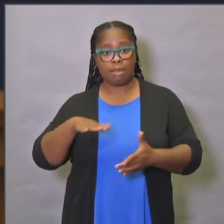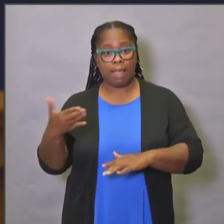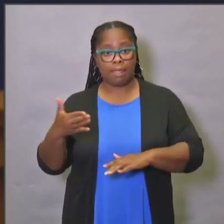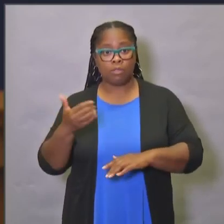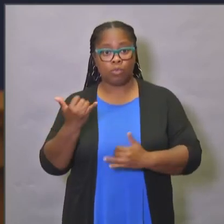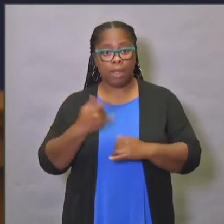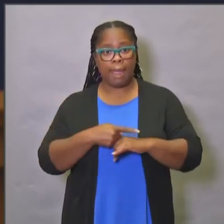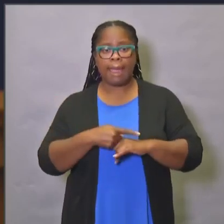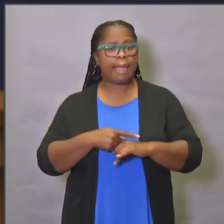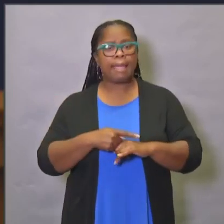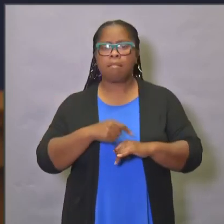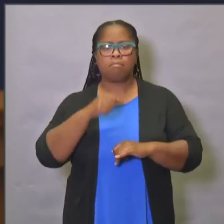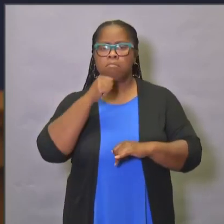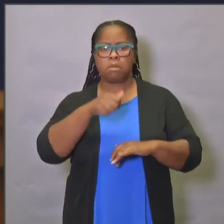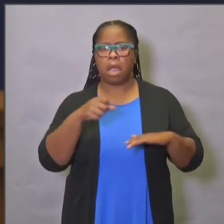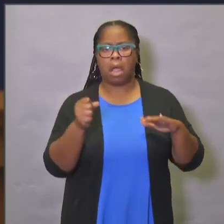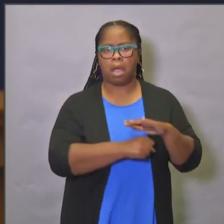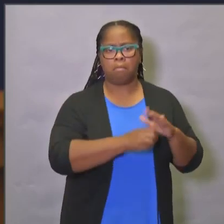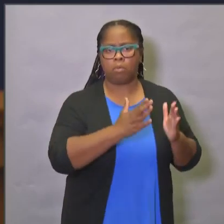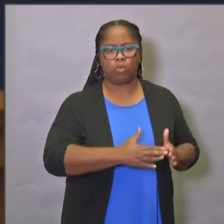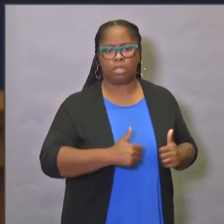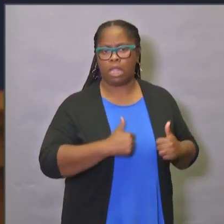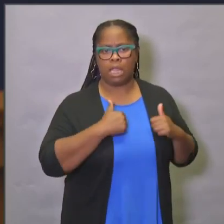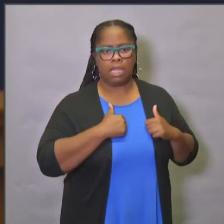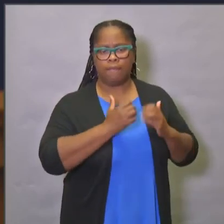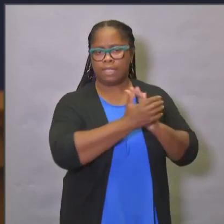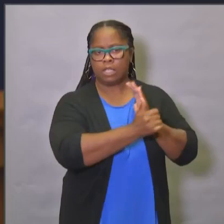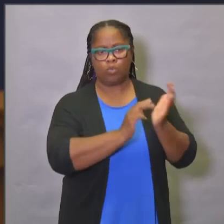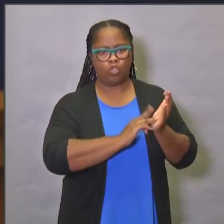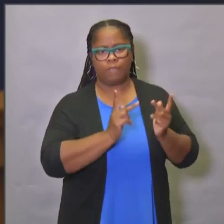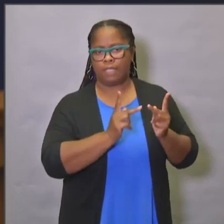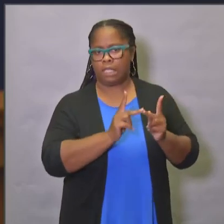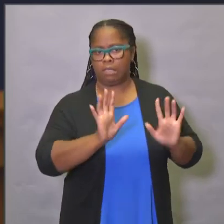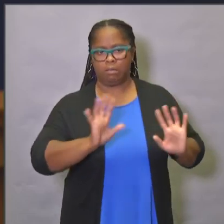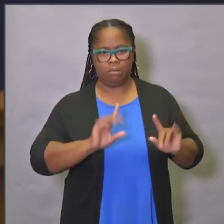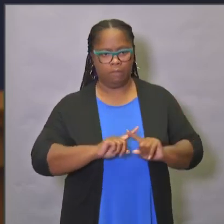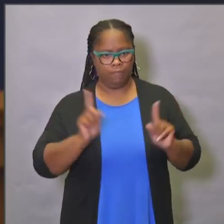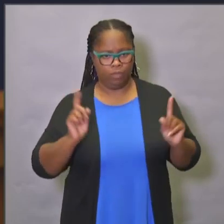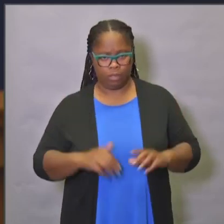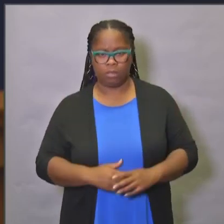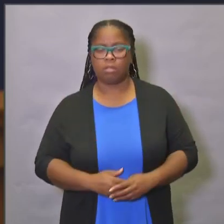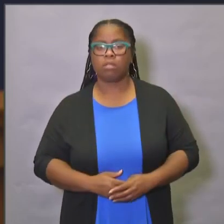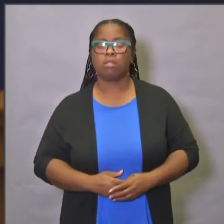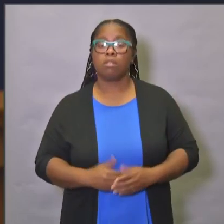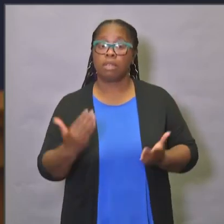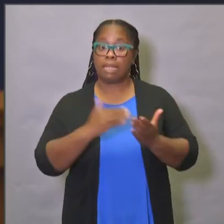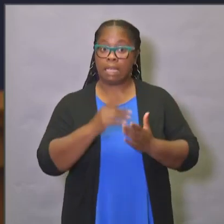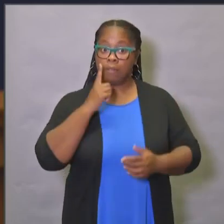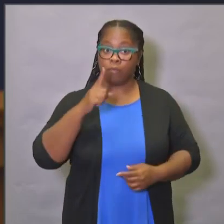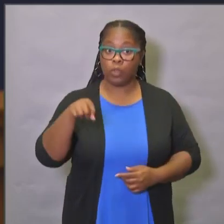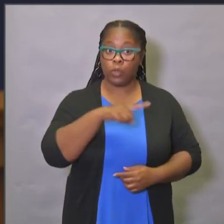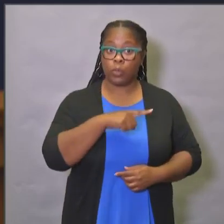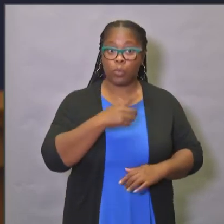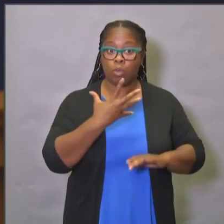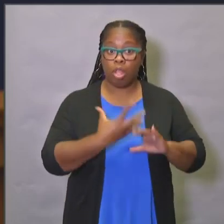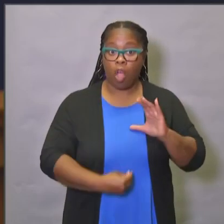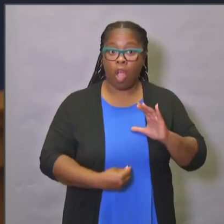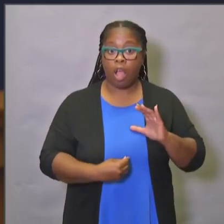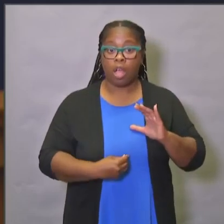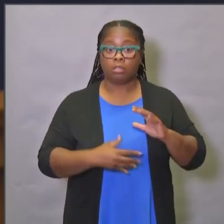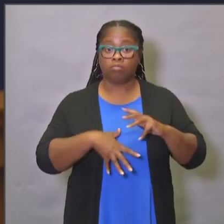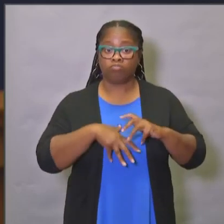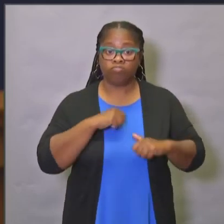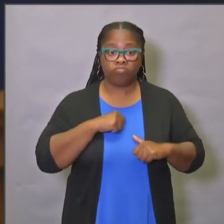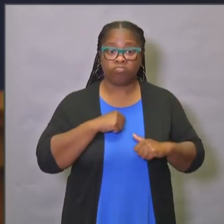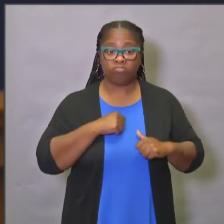was not associated with a person residing in a skilled nursing facility. And again, to all who have lost loved ones who resided